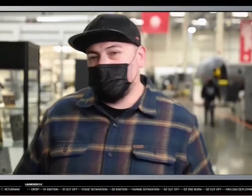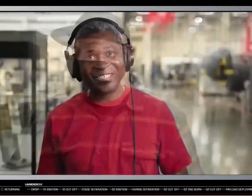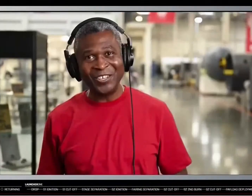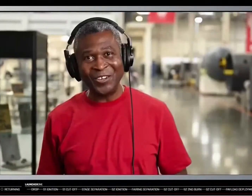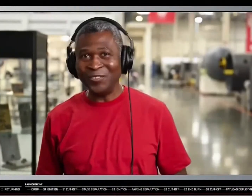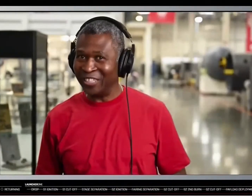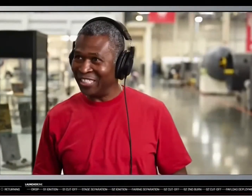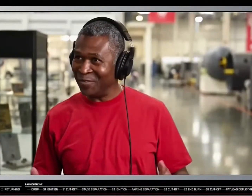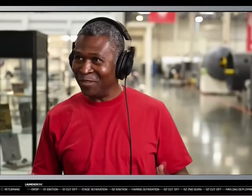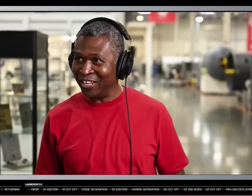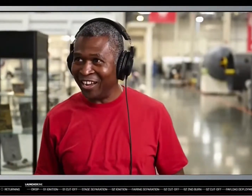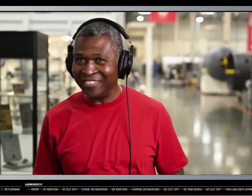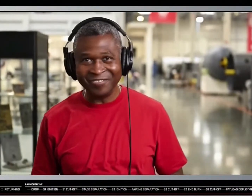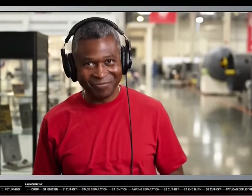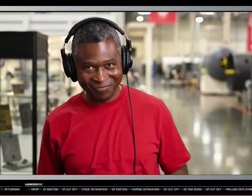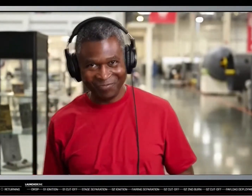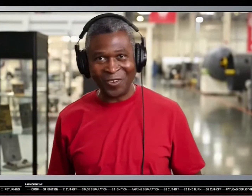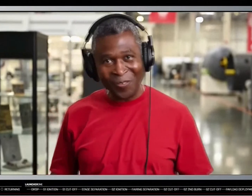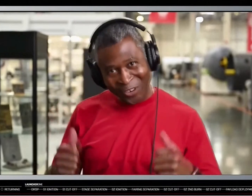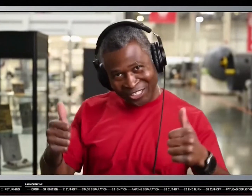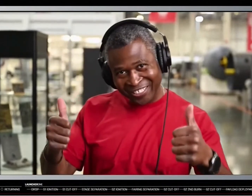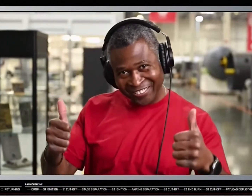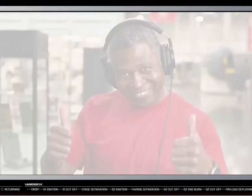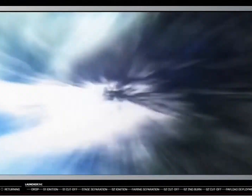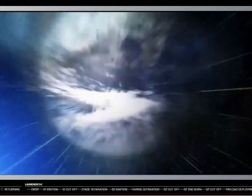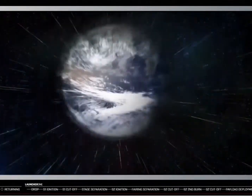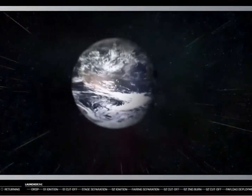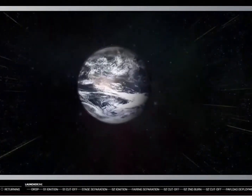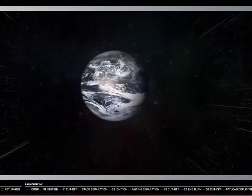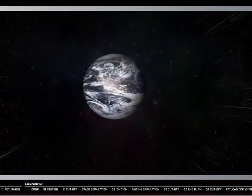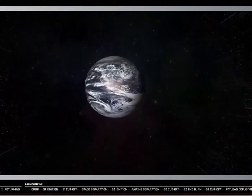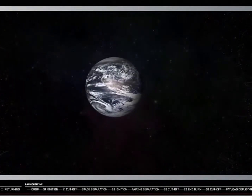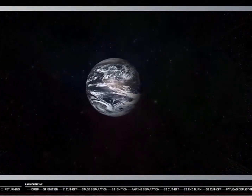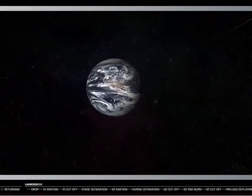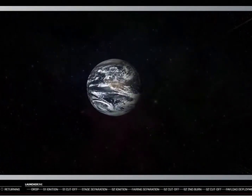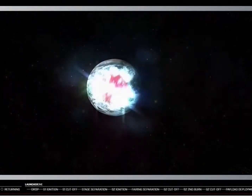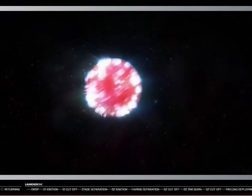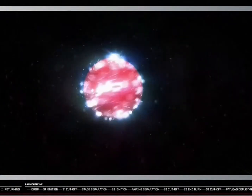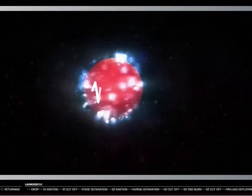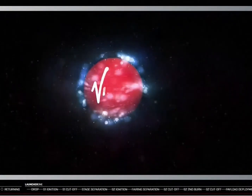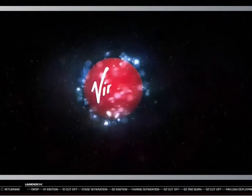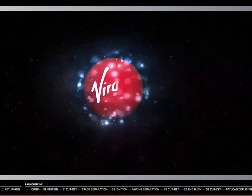launch. So let's keep playing on. Go Virgin.